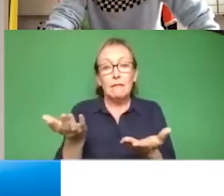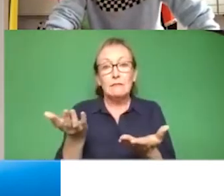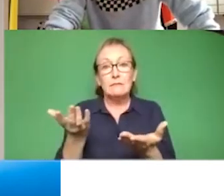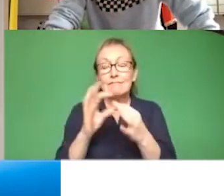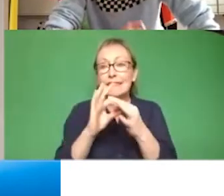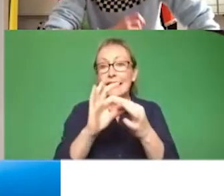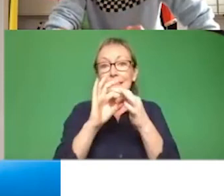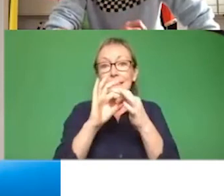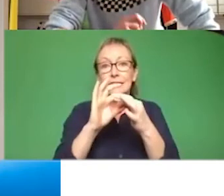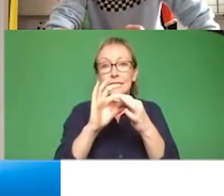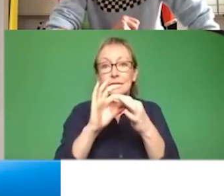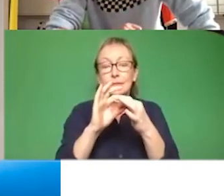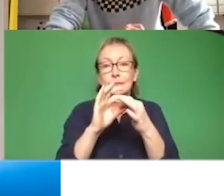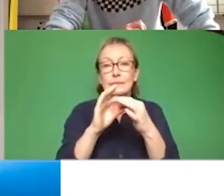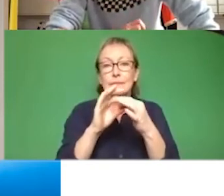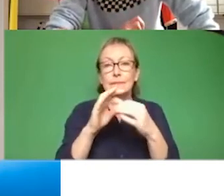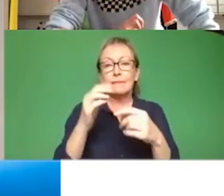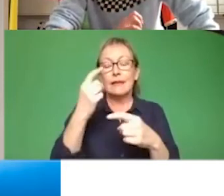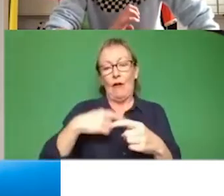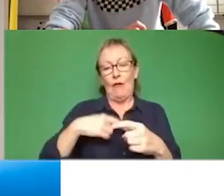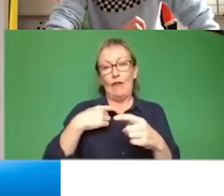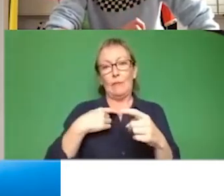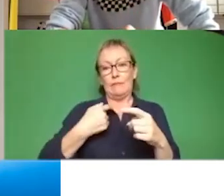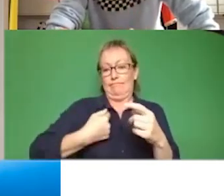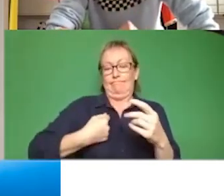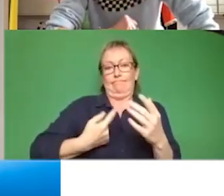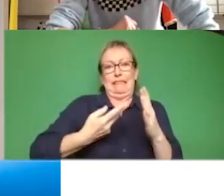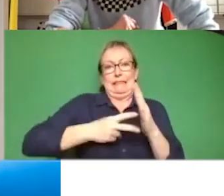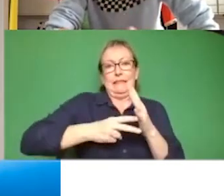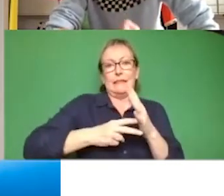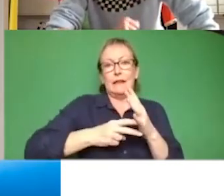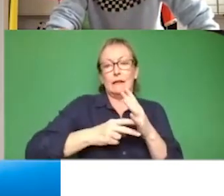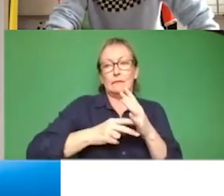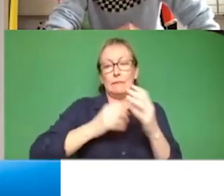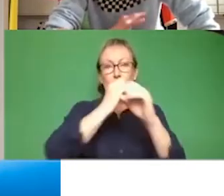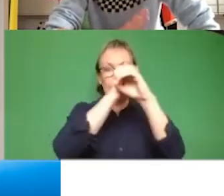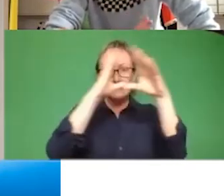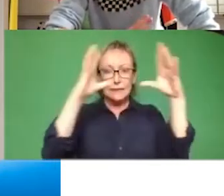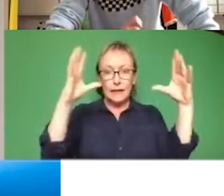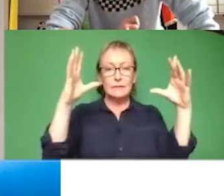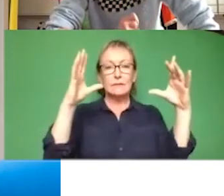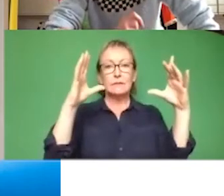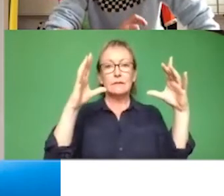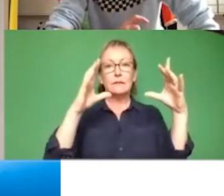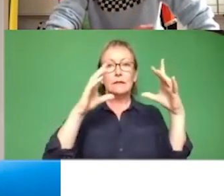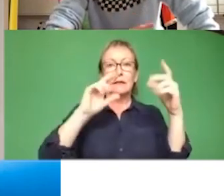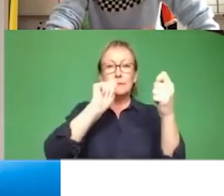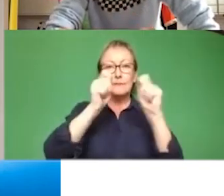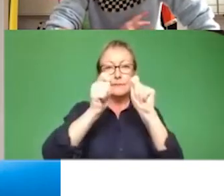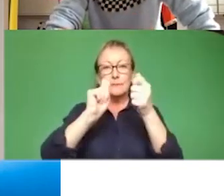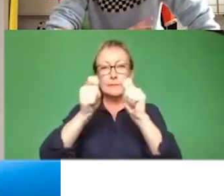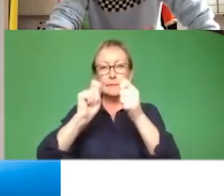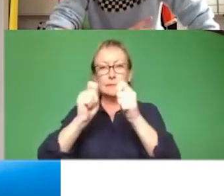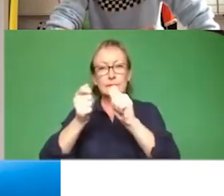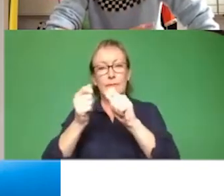think, as a designer and sort of taking that idea and tailoring it and making it